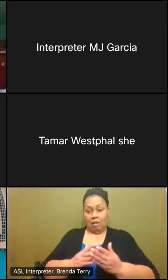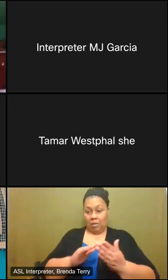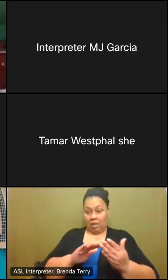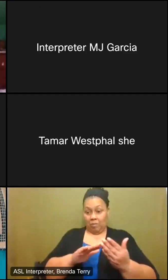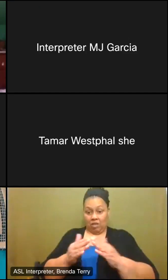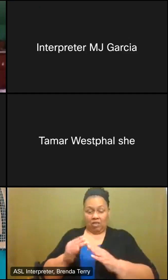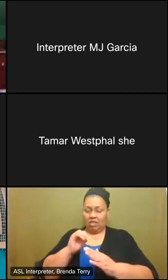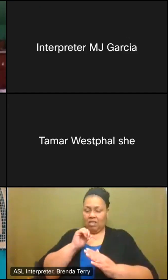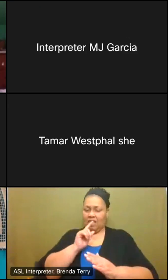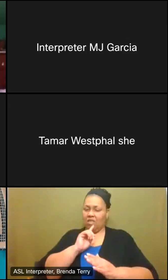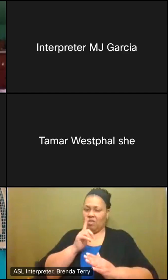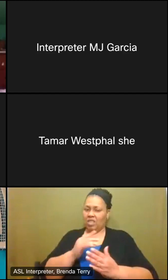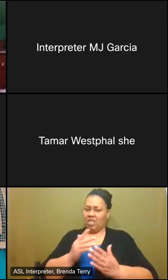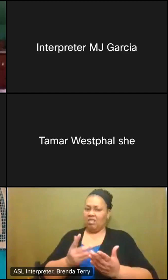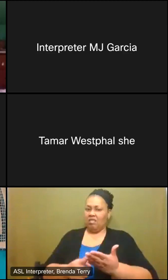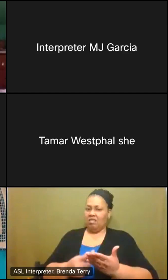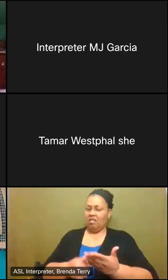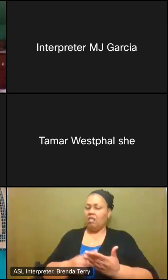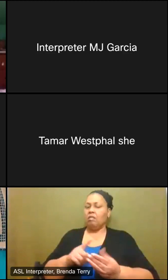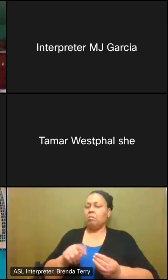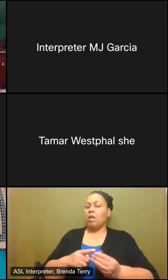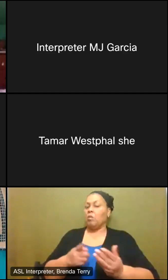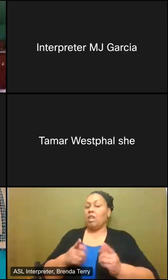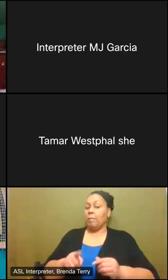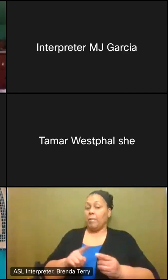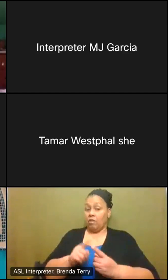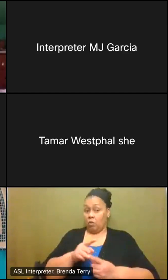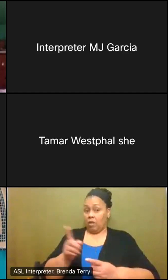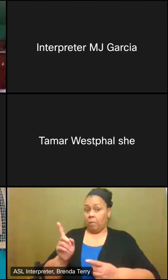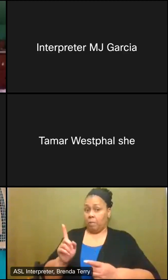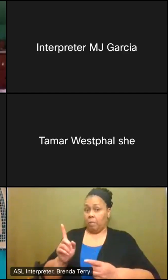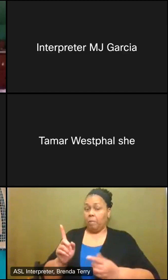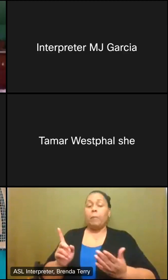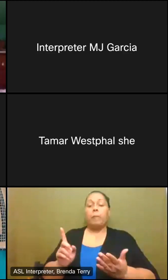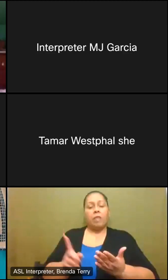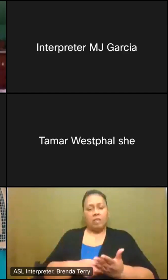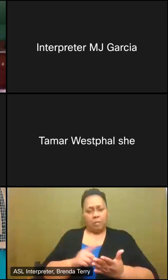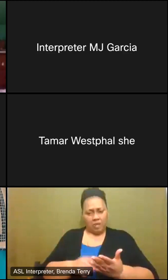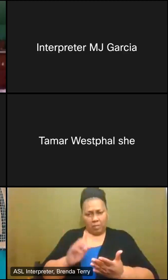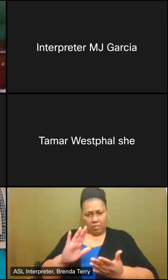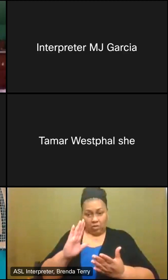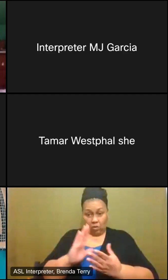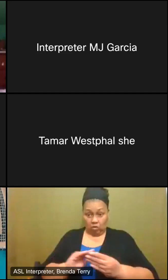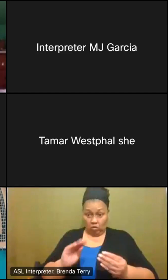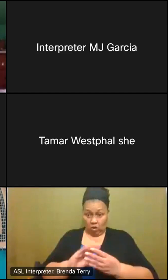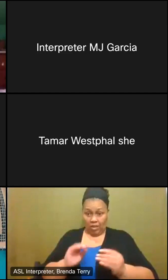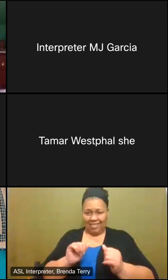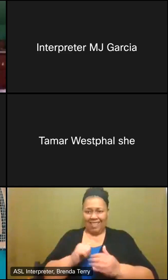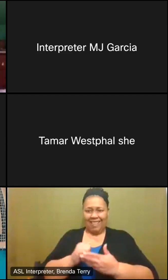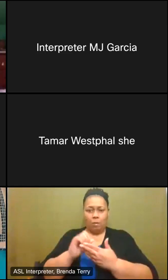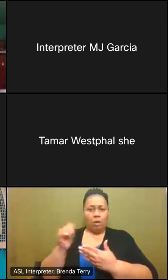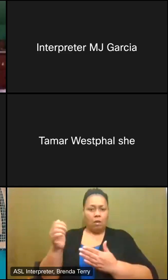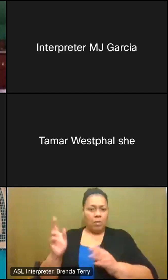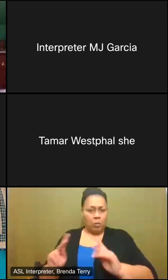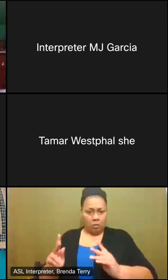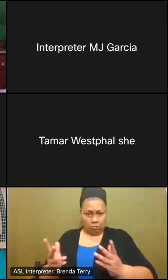really talking about what happened to them. And sometimes your story can help other people. So that's why I'm